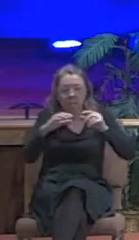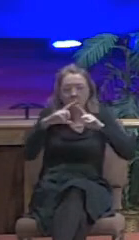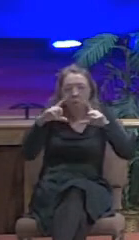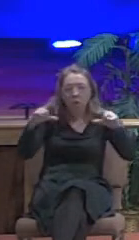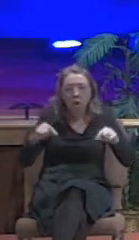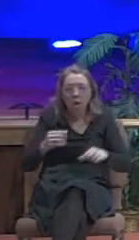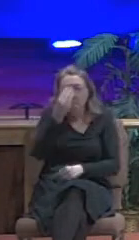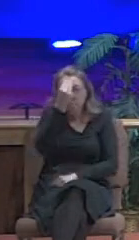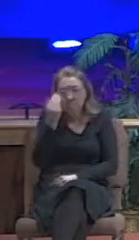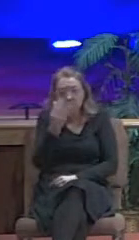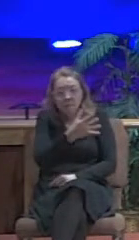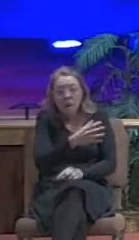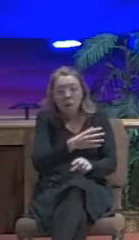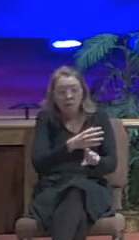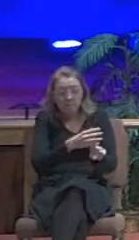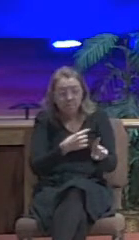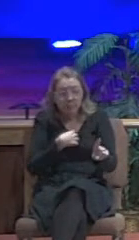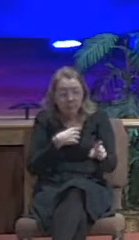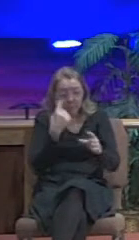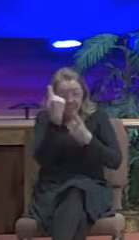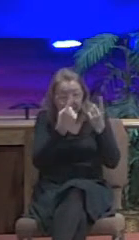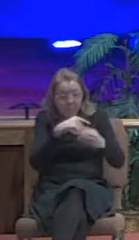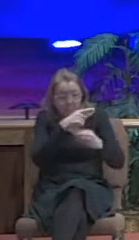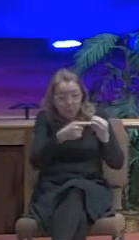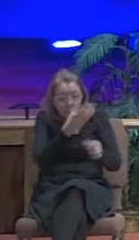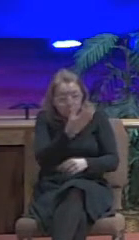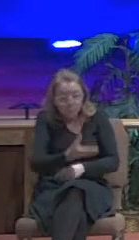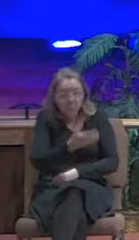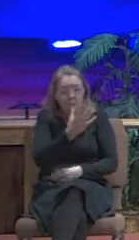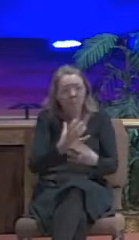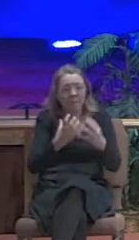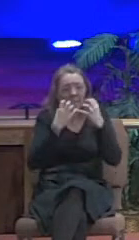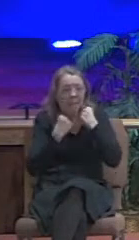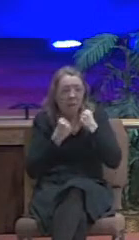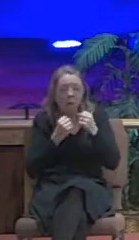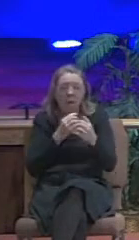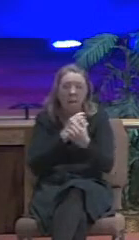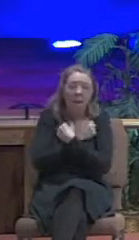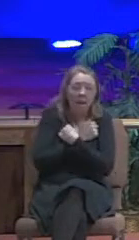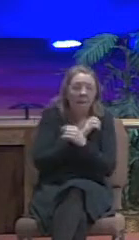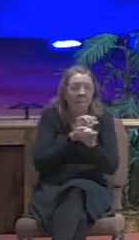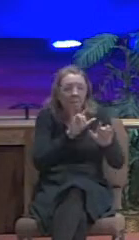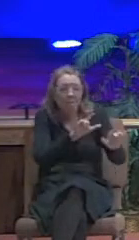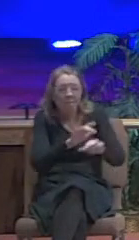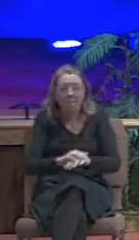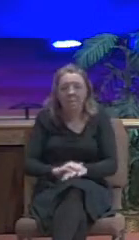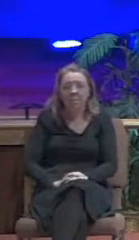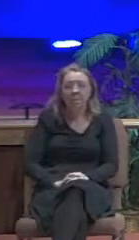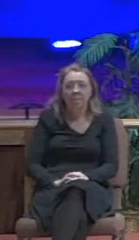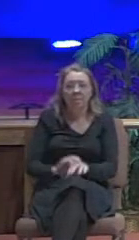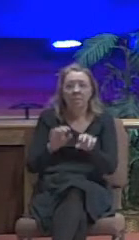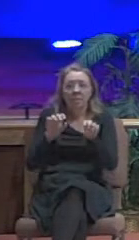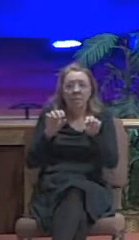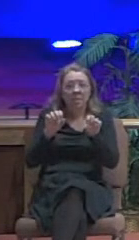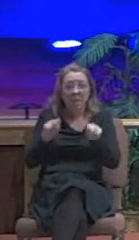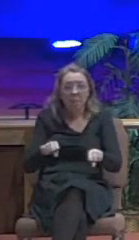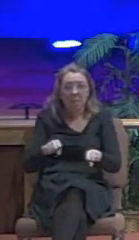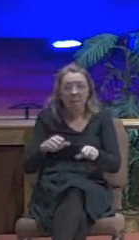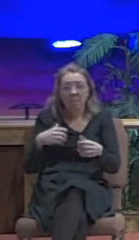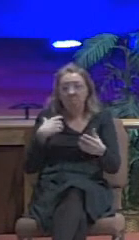you, I'm caring about you? Can we go and sit on the front lawn and wave to them from a distance to